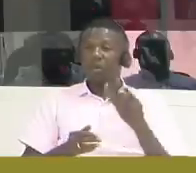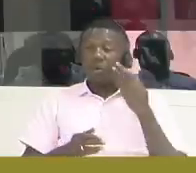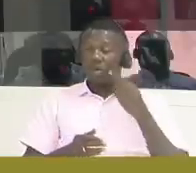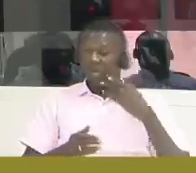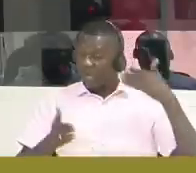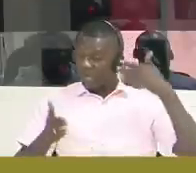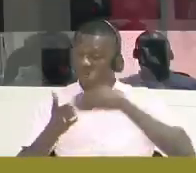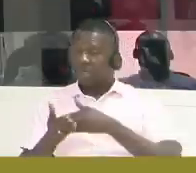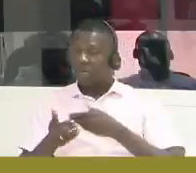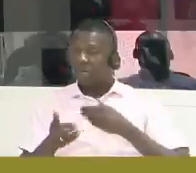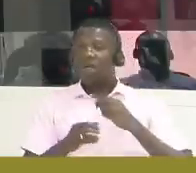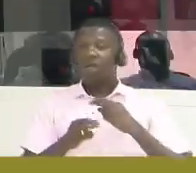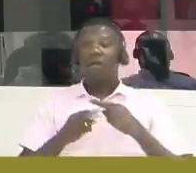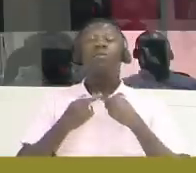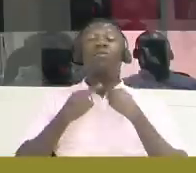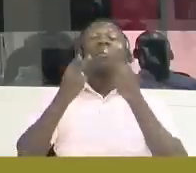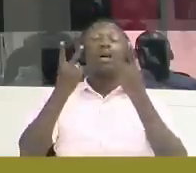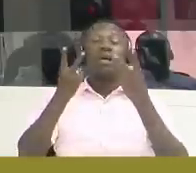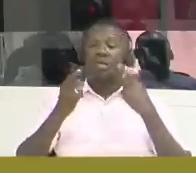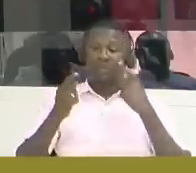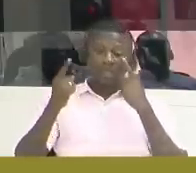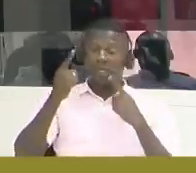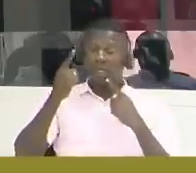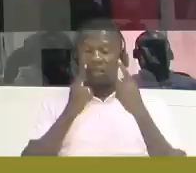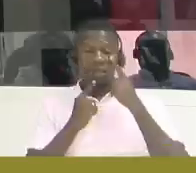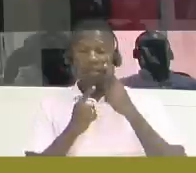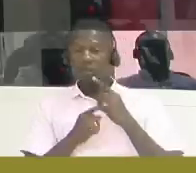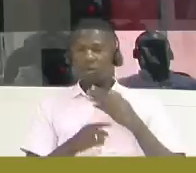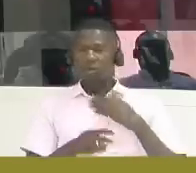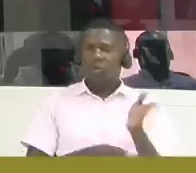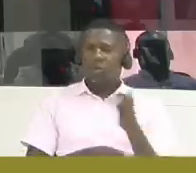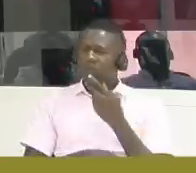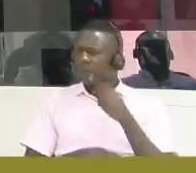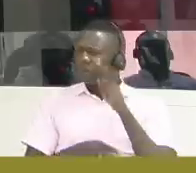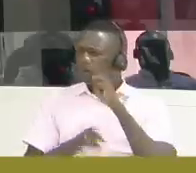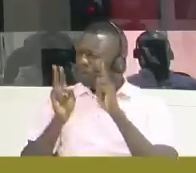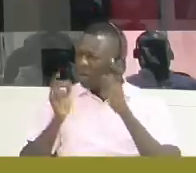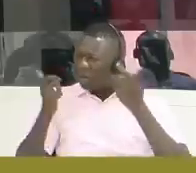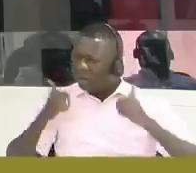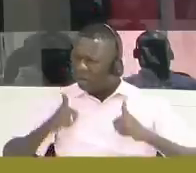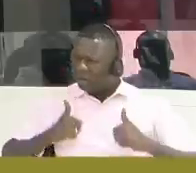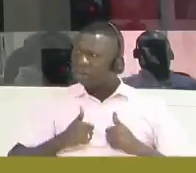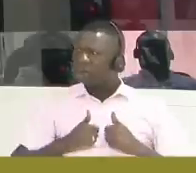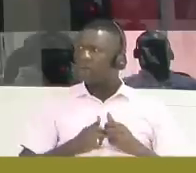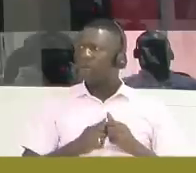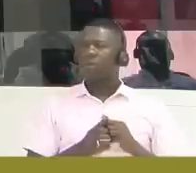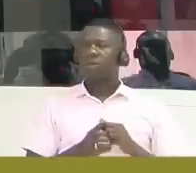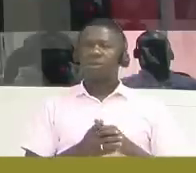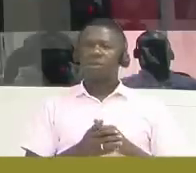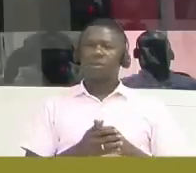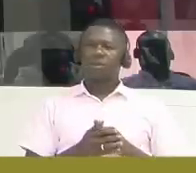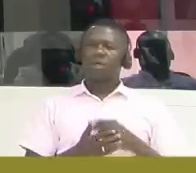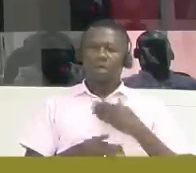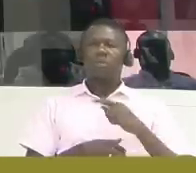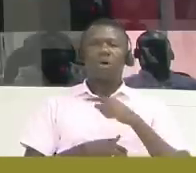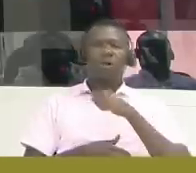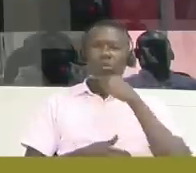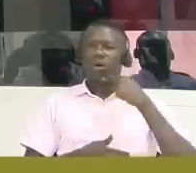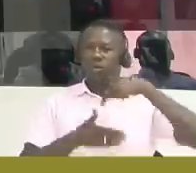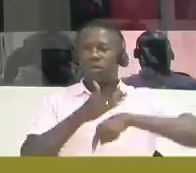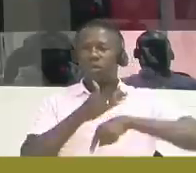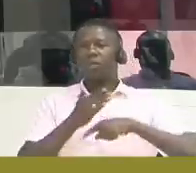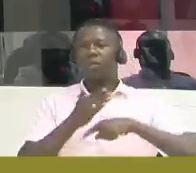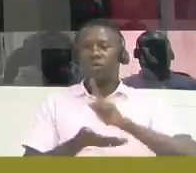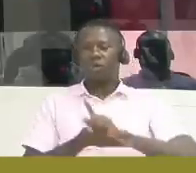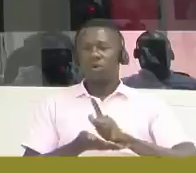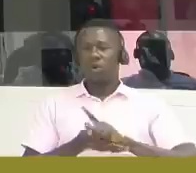were crying. So I went to find out what the problem was. And my mother-in-law told me they killed my